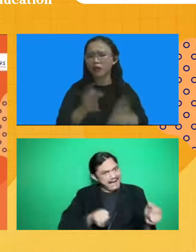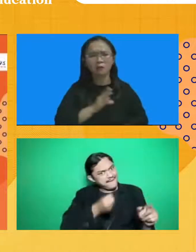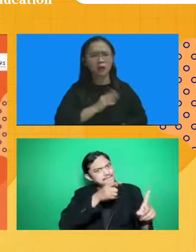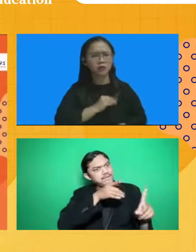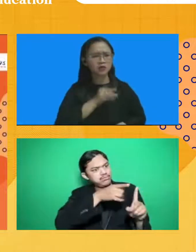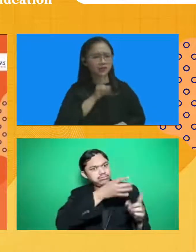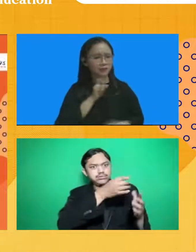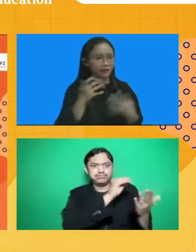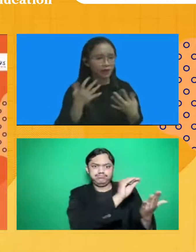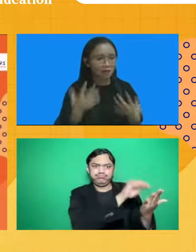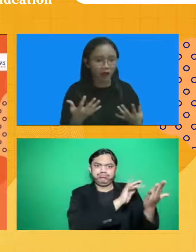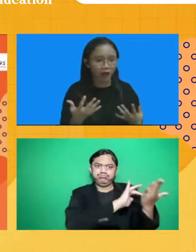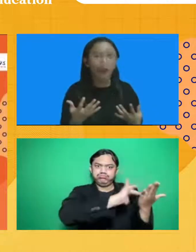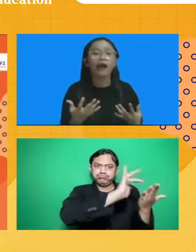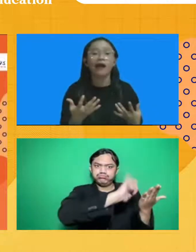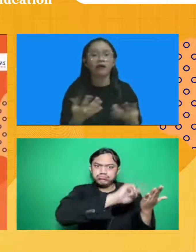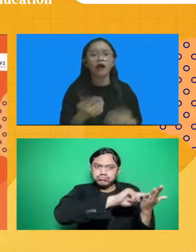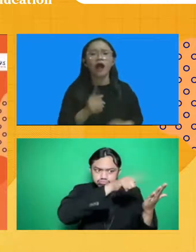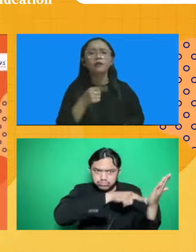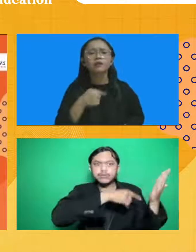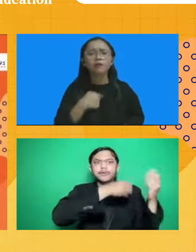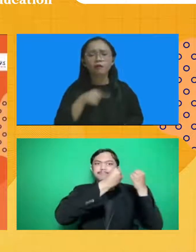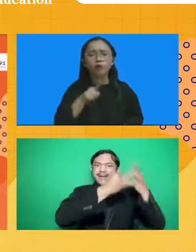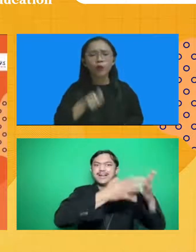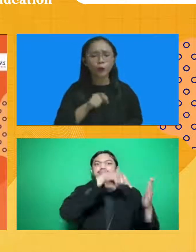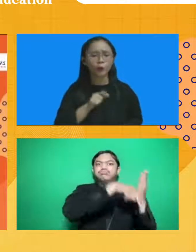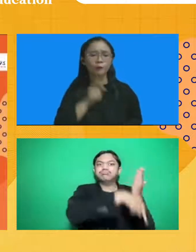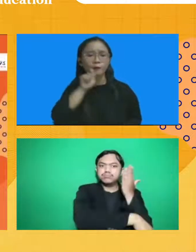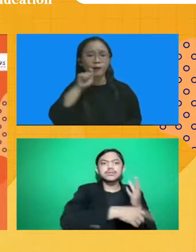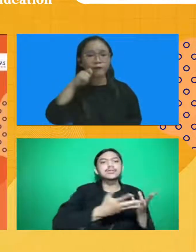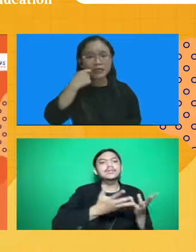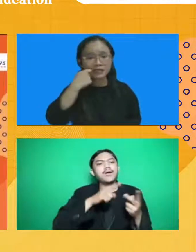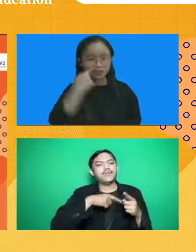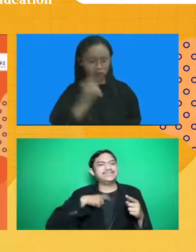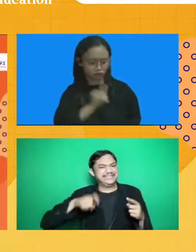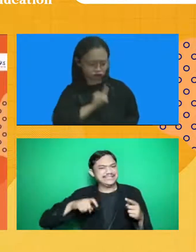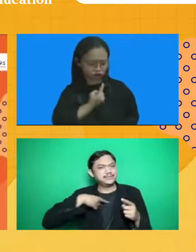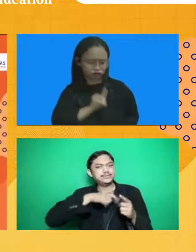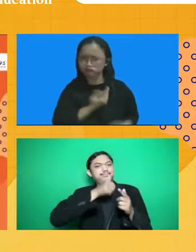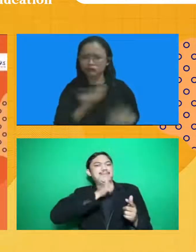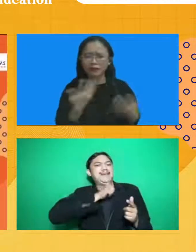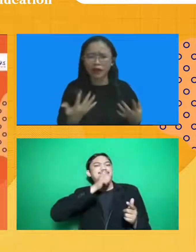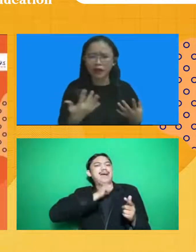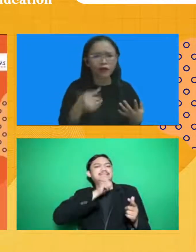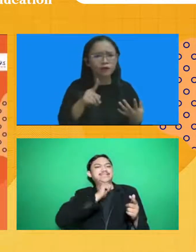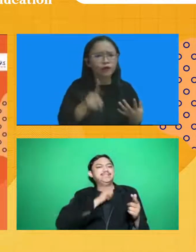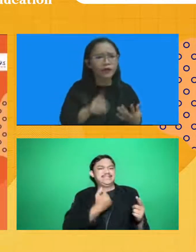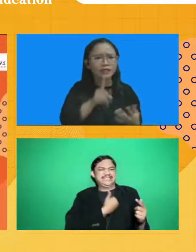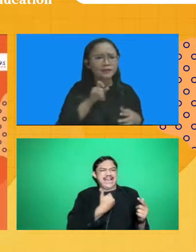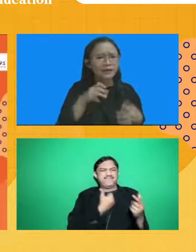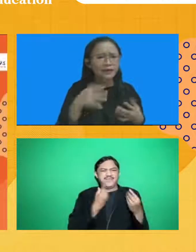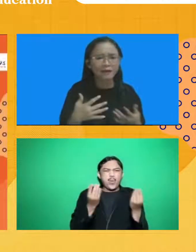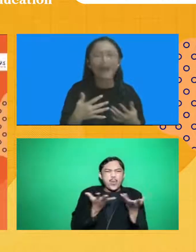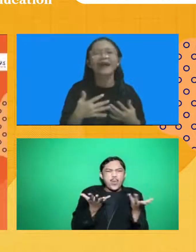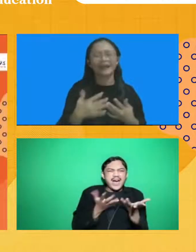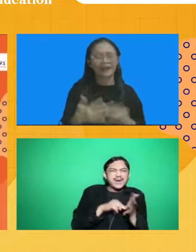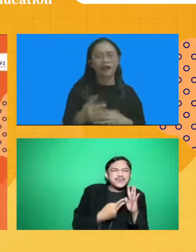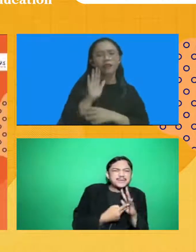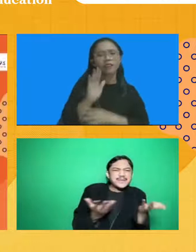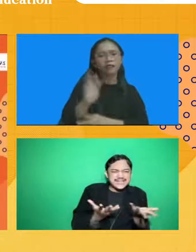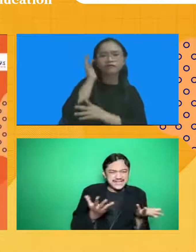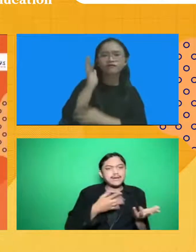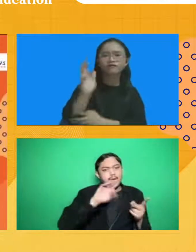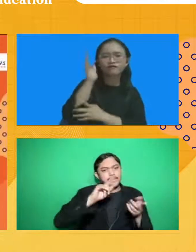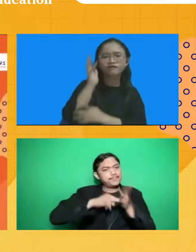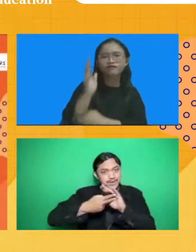need privacy? You always think about that, right? A good understanding of the importance of privacy and why it